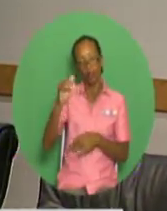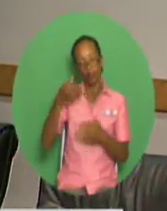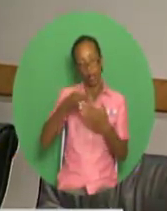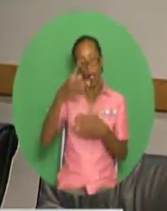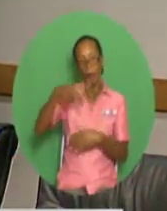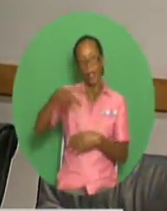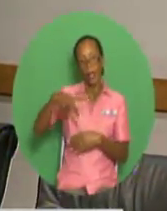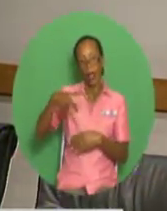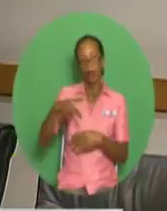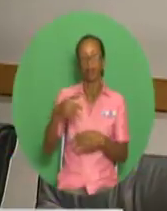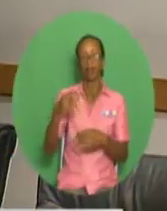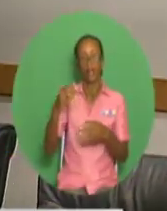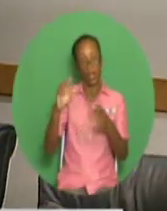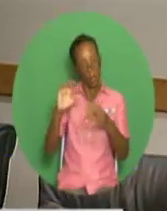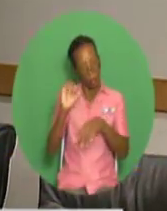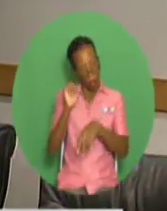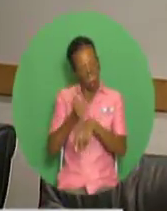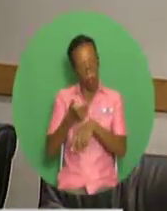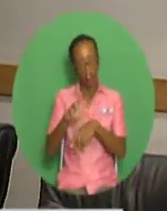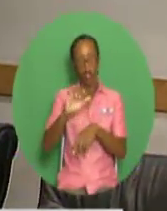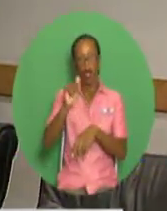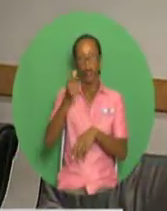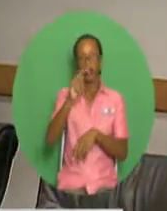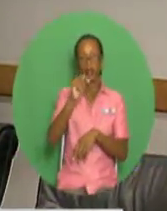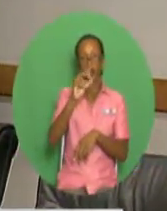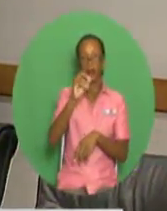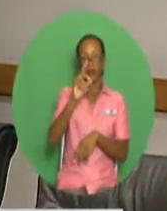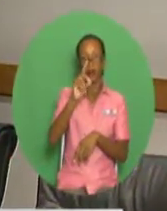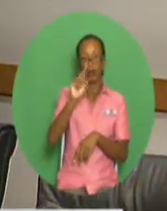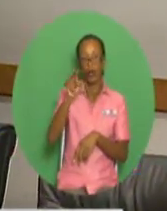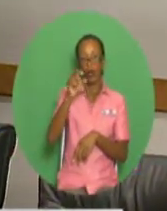Hoqueta Talparo, we did Todd's Recreation Ground. We plan to do